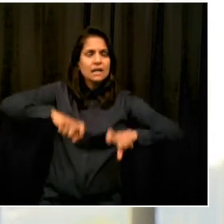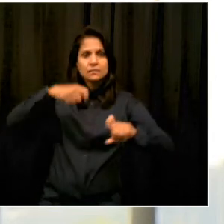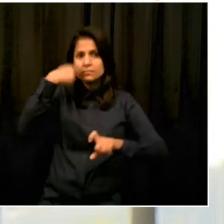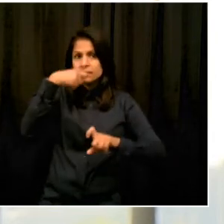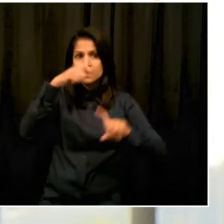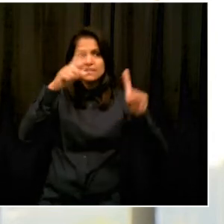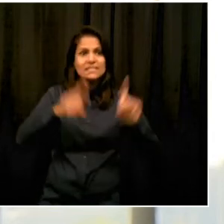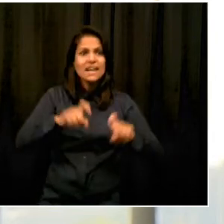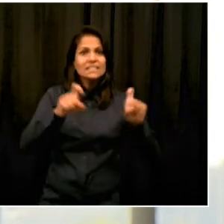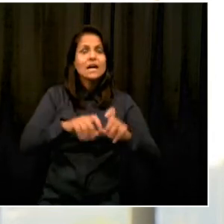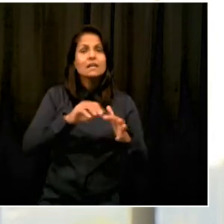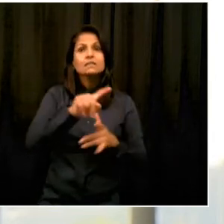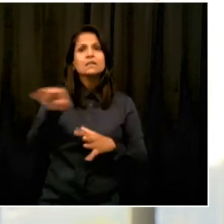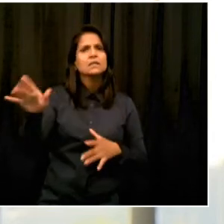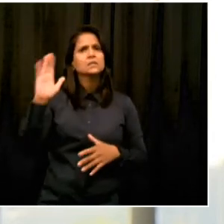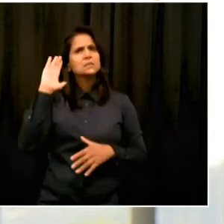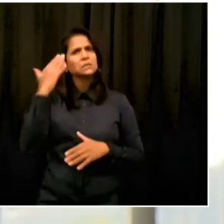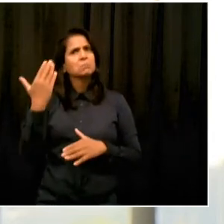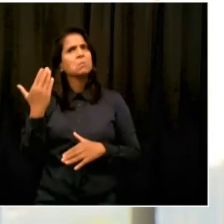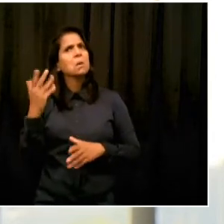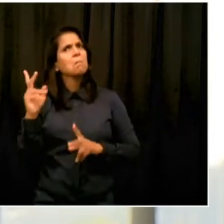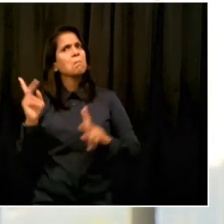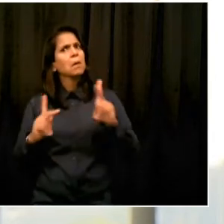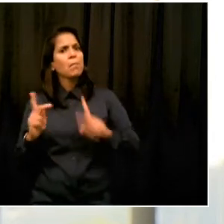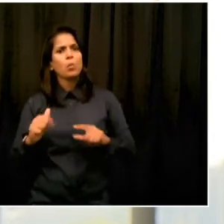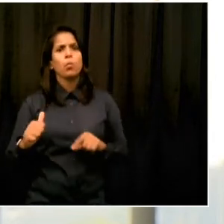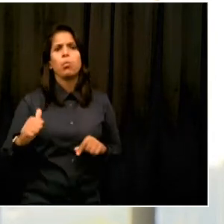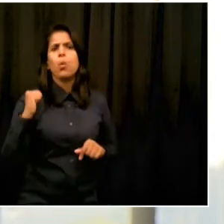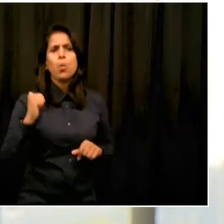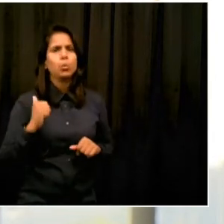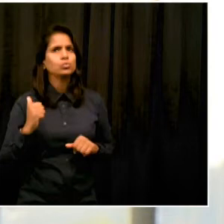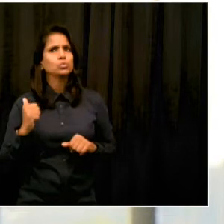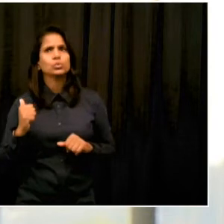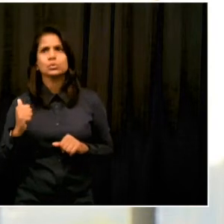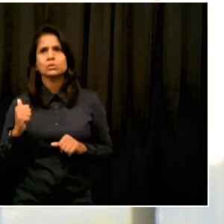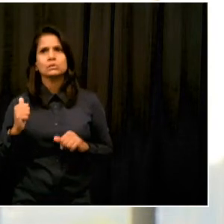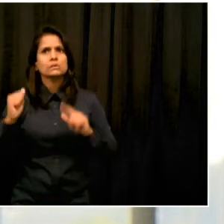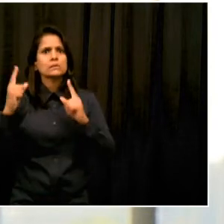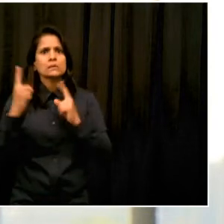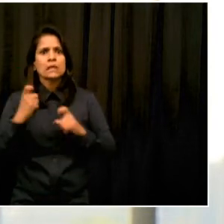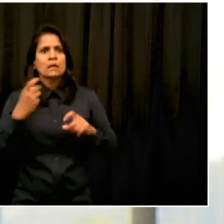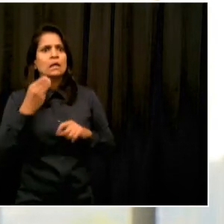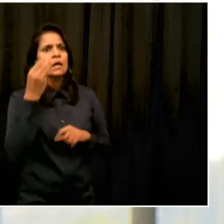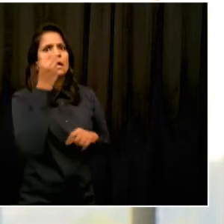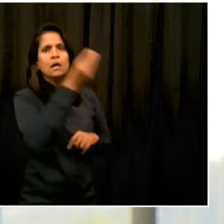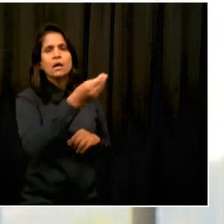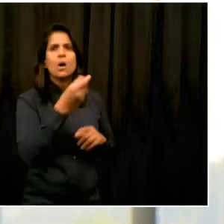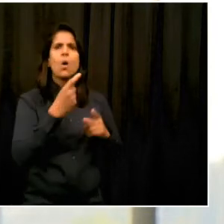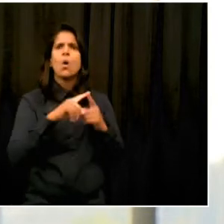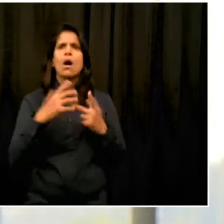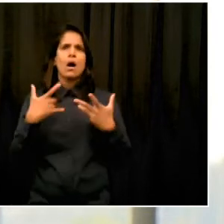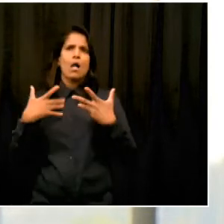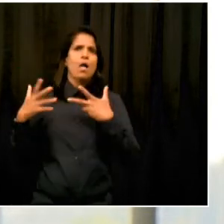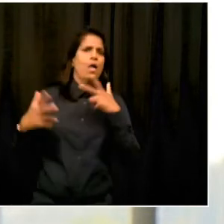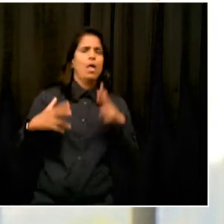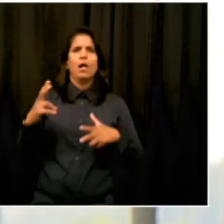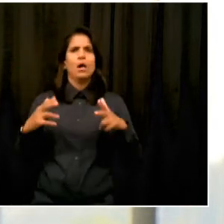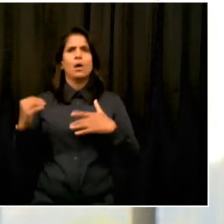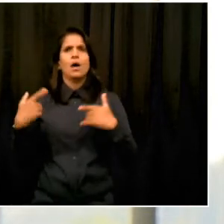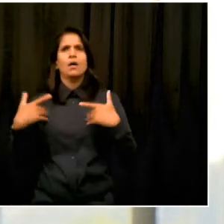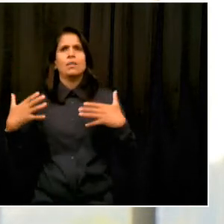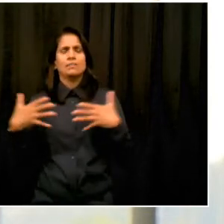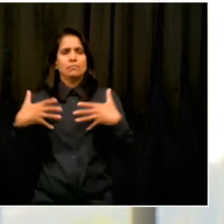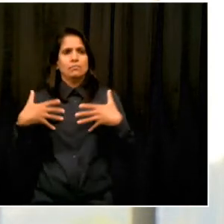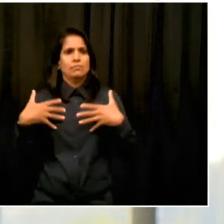get any inspections done because the inspectors are refusing to submit the tests. Can something be worked out between the state and the city in that regard? I have not heard that previously.